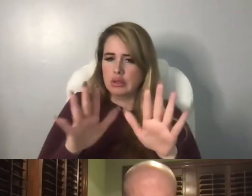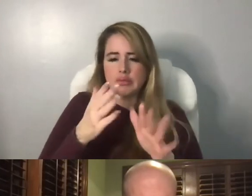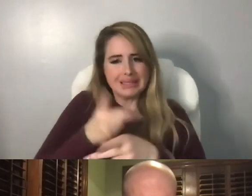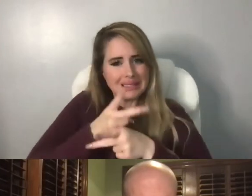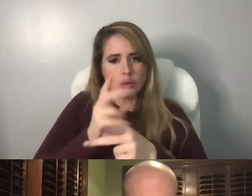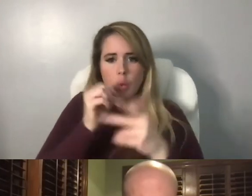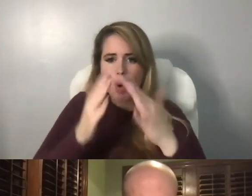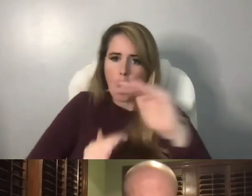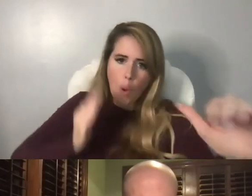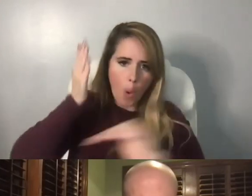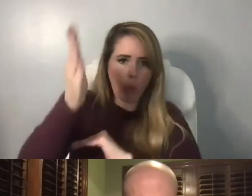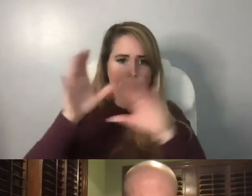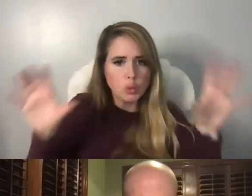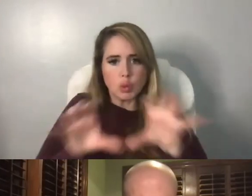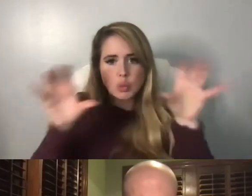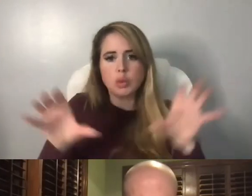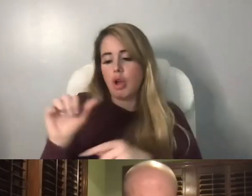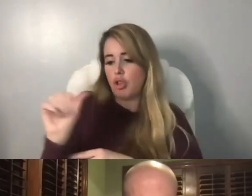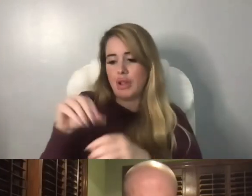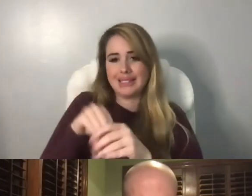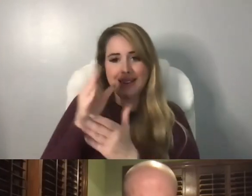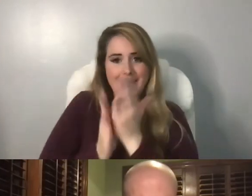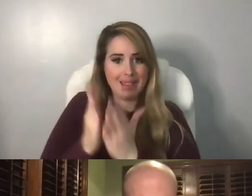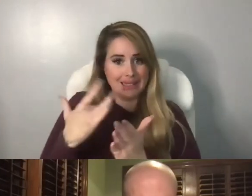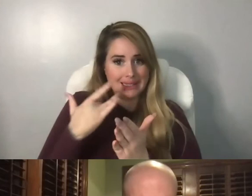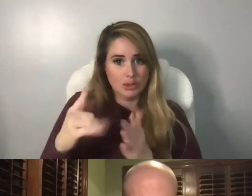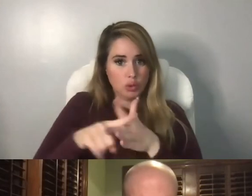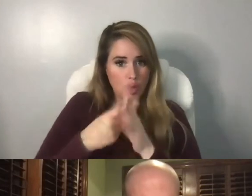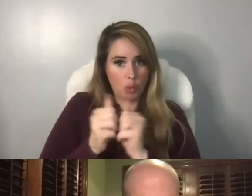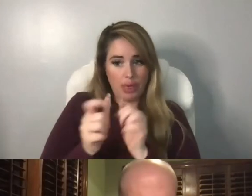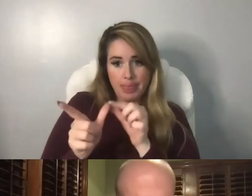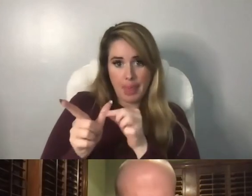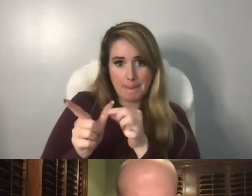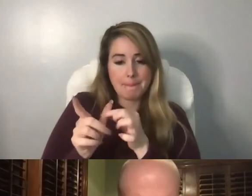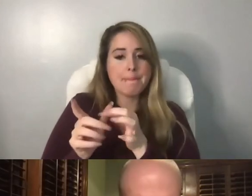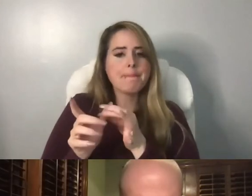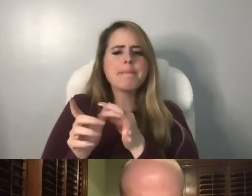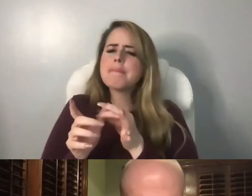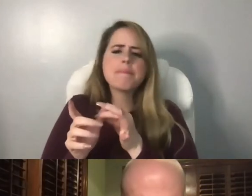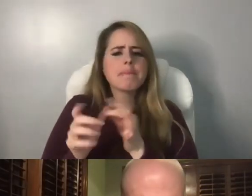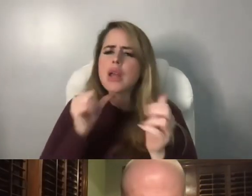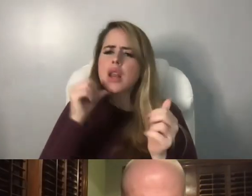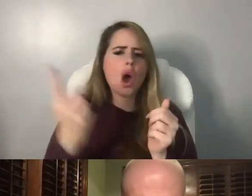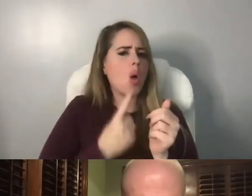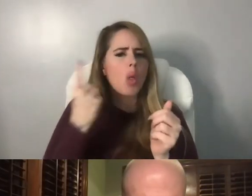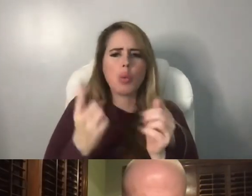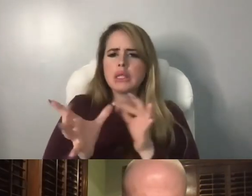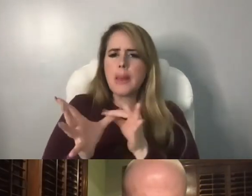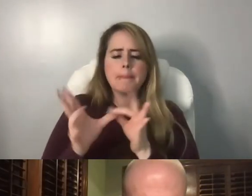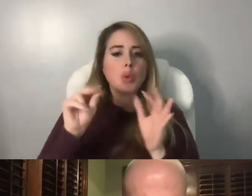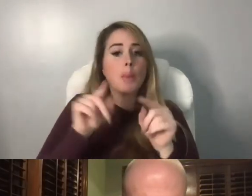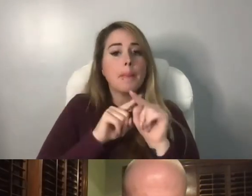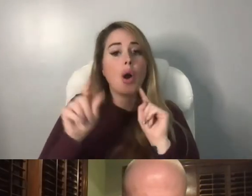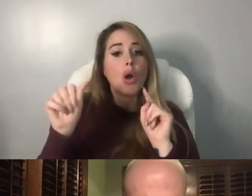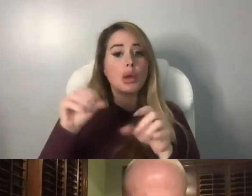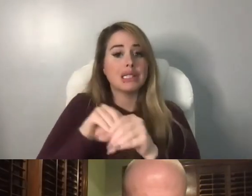it. Does arthritis in the hand usually begin in the thumb? The answer is no, not necessarily, but arthritis in the